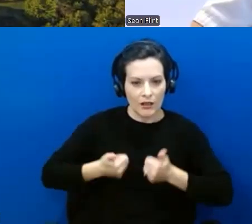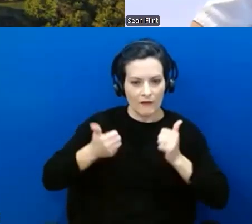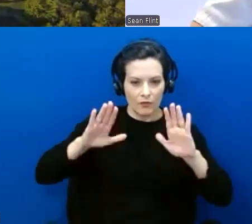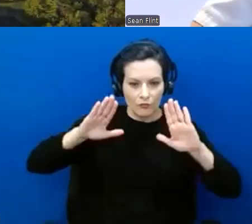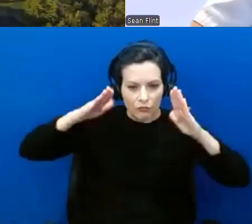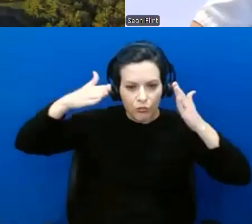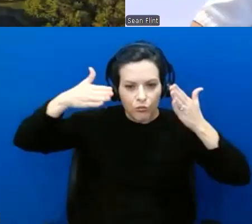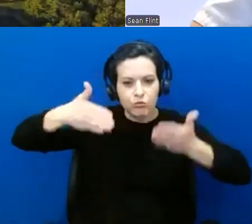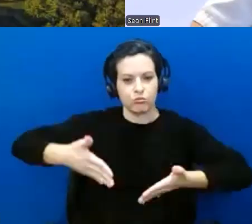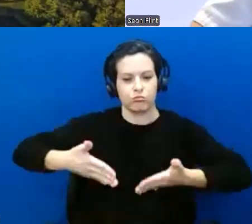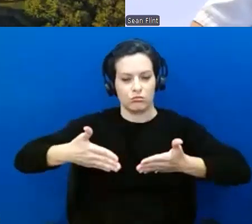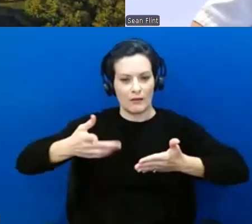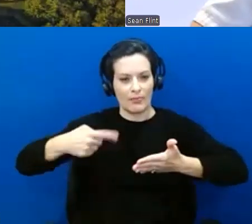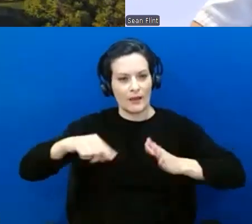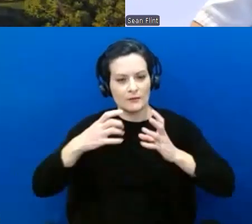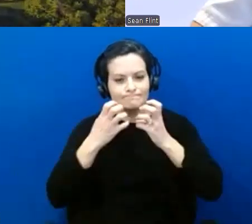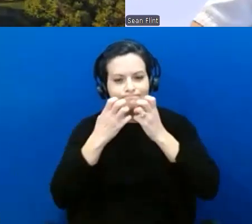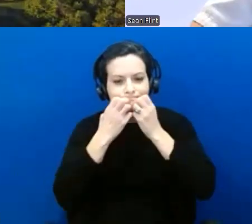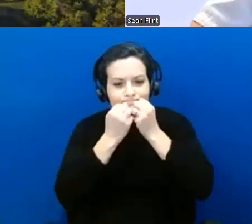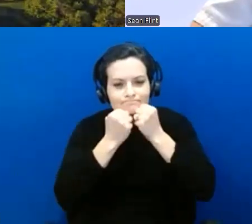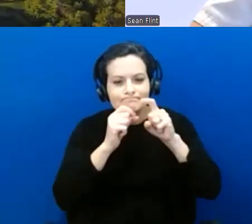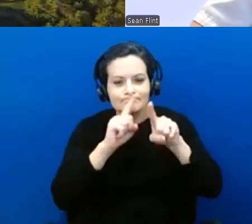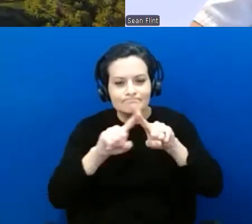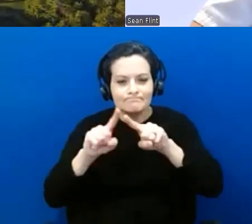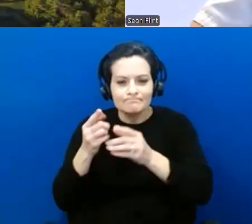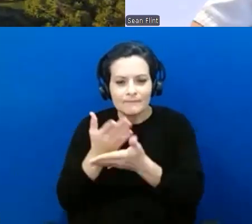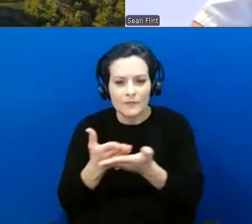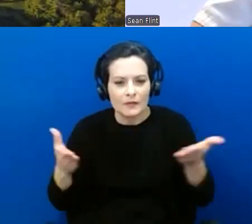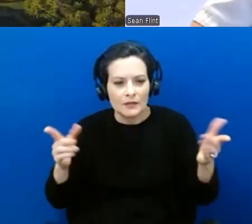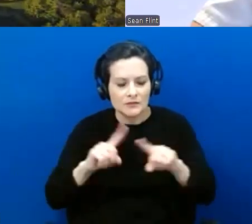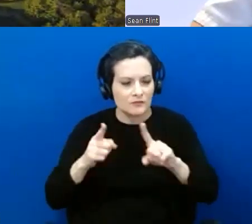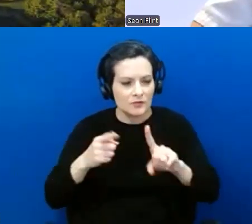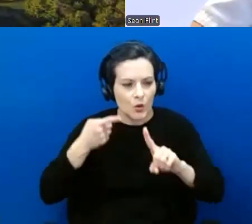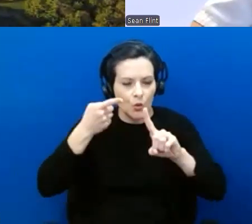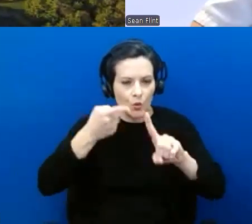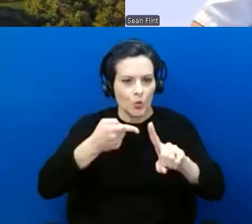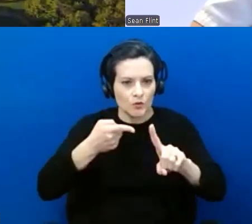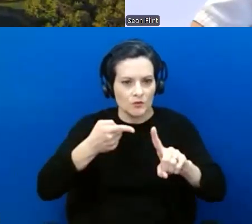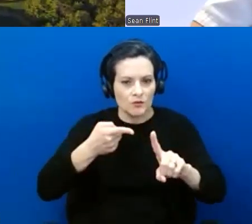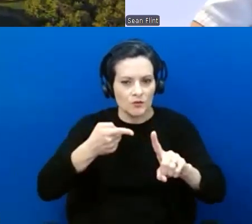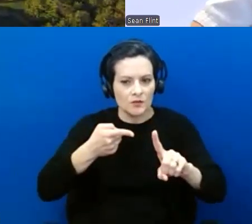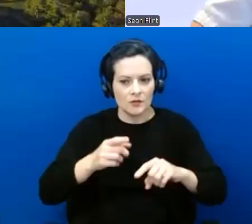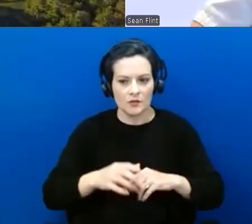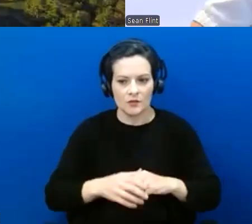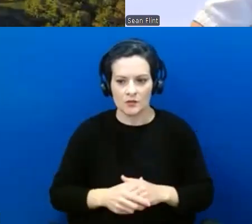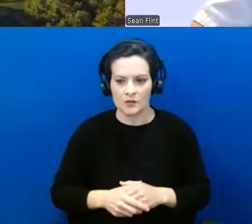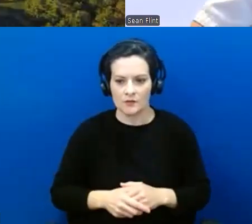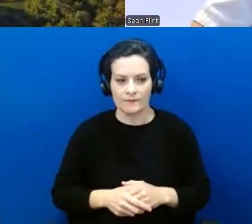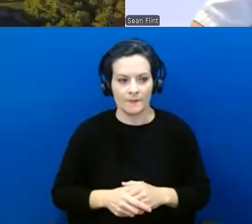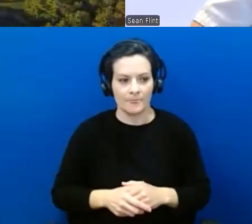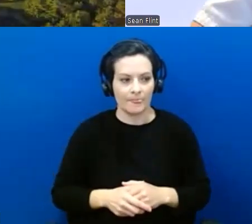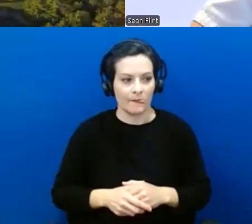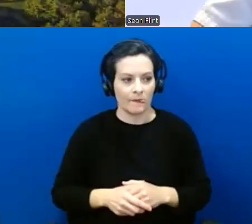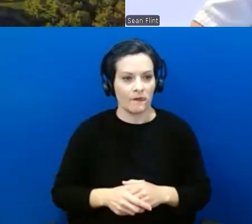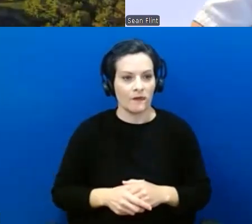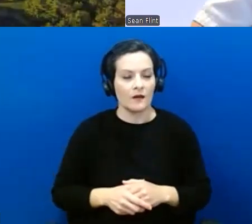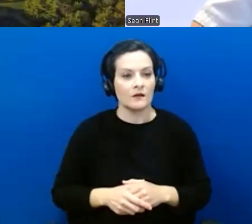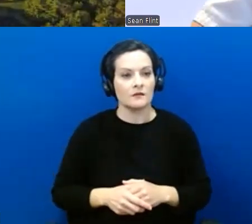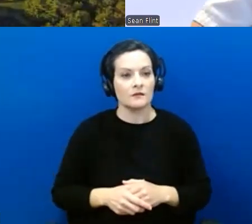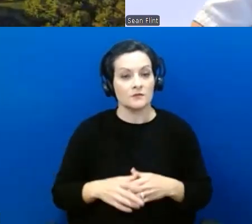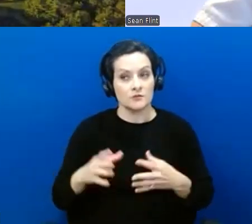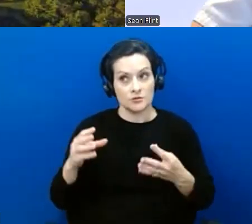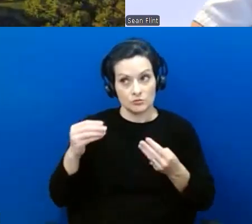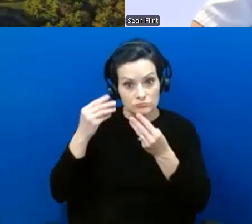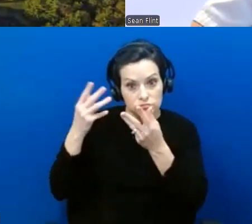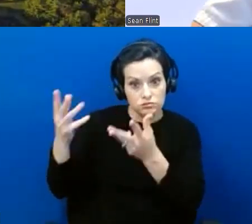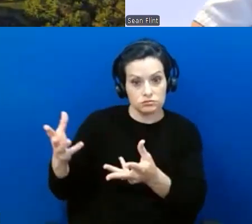values all of these different, diverse interests and objectives. And, you can't give people all of that information